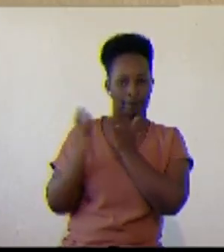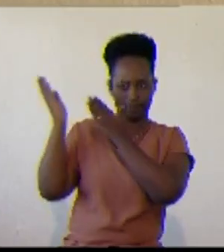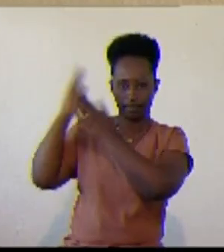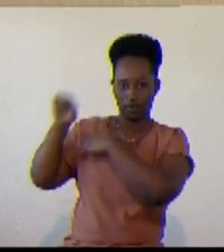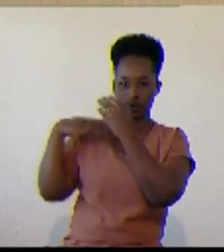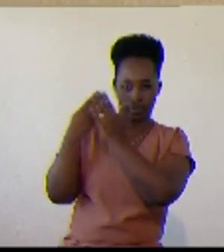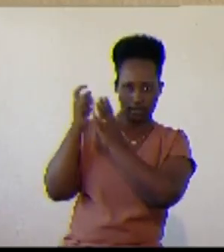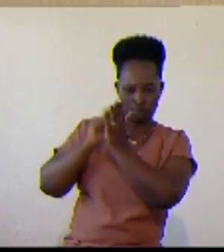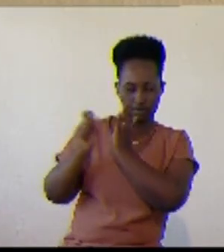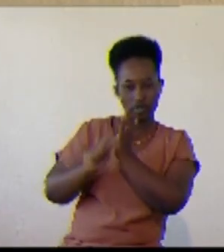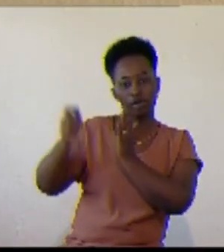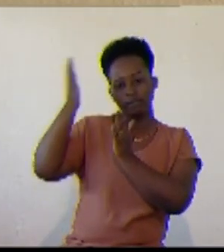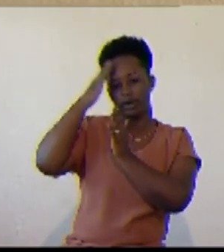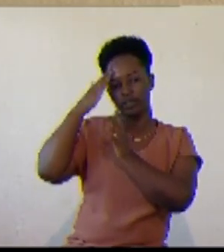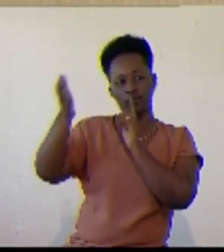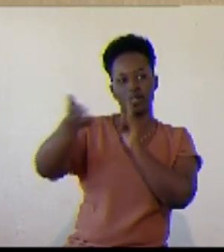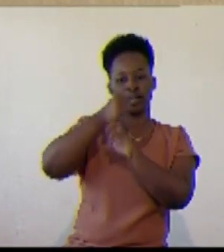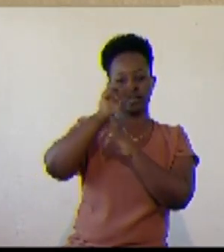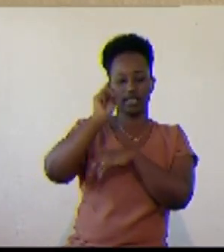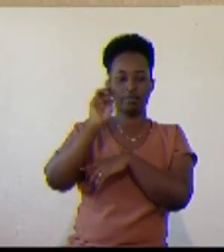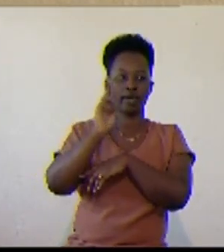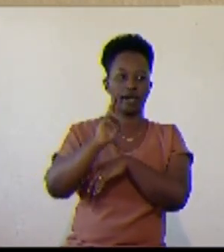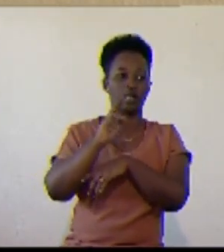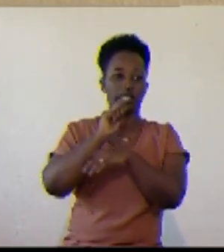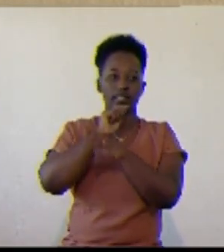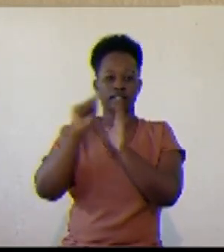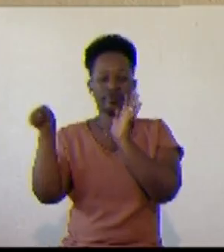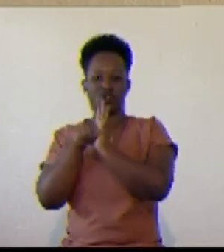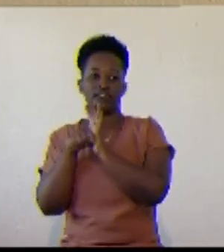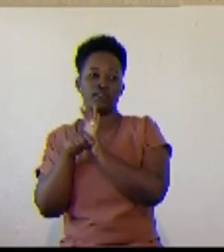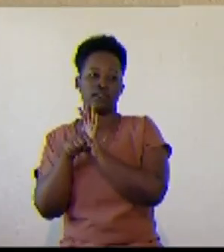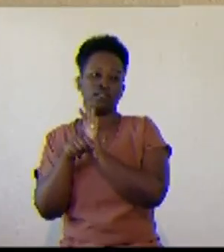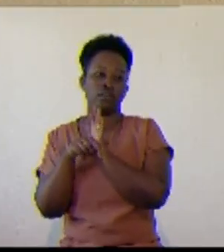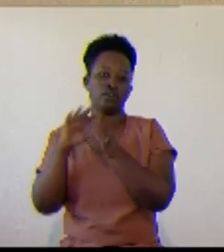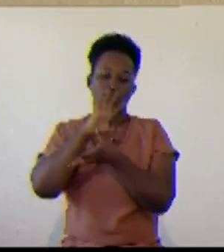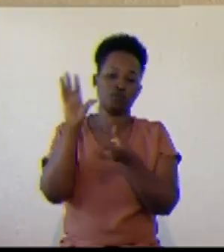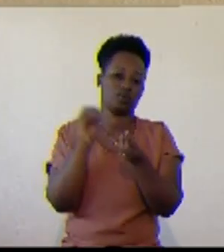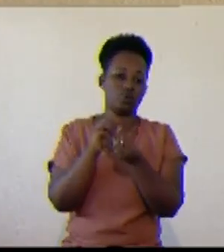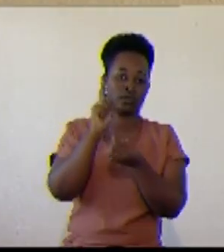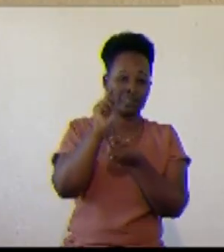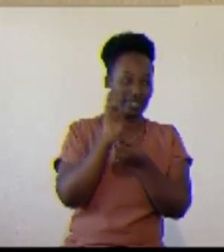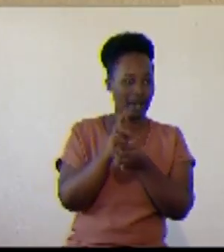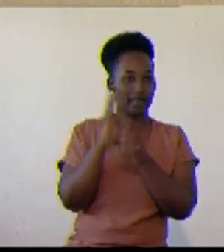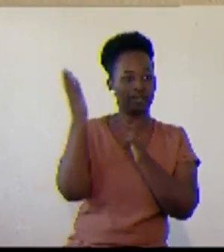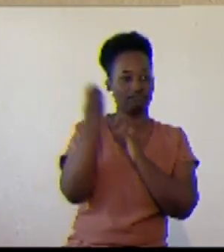this. You know that to get the marginal revenue, differentiate total revenue function with respect to